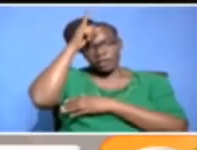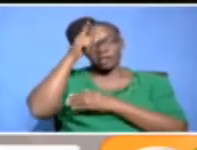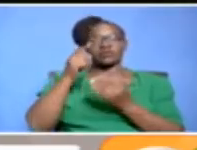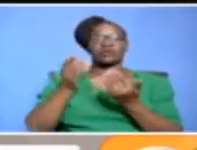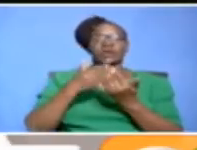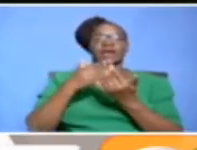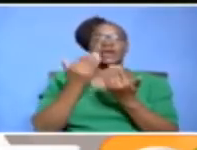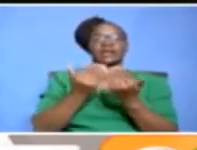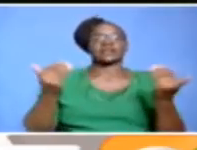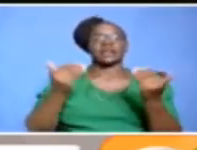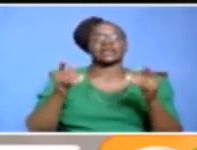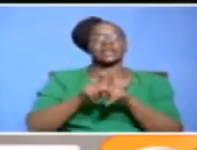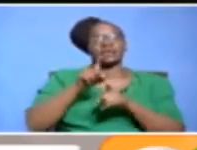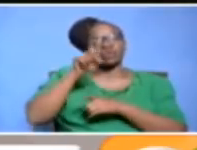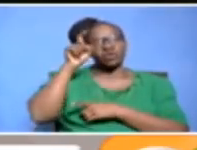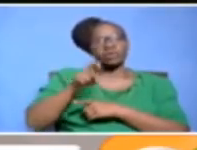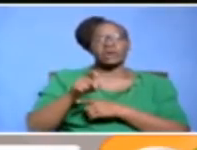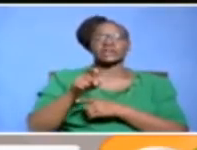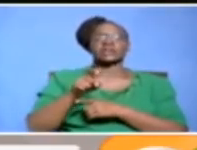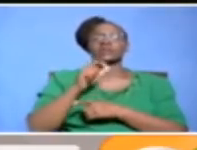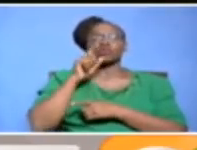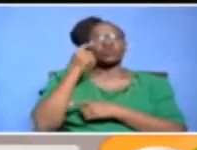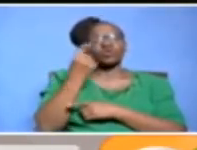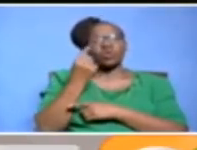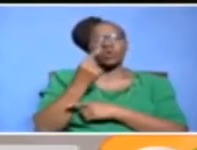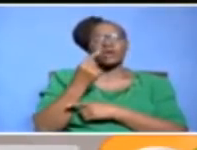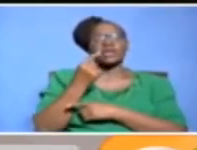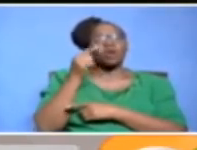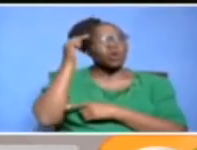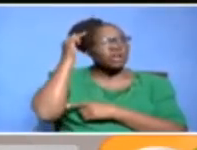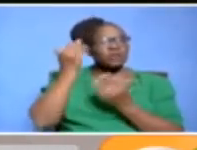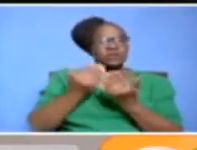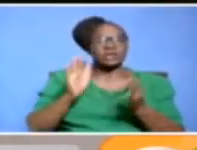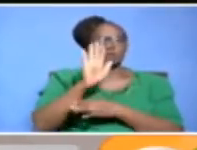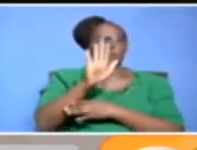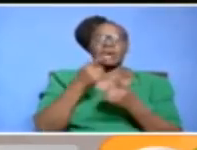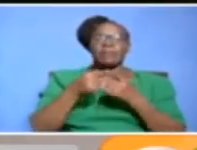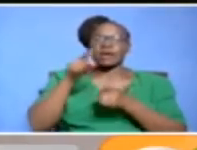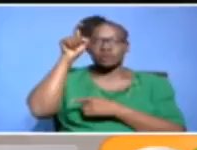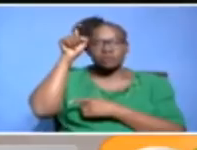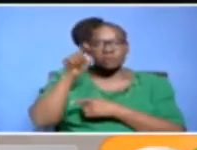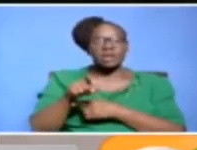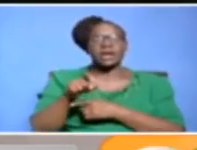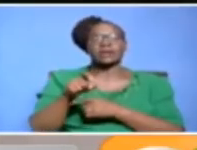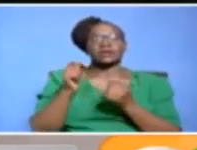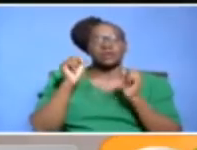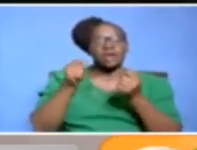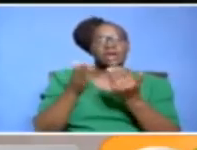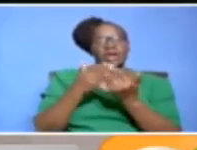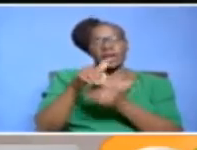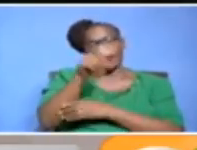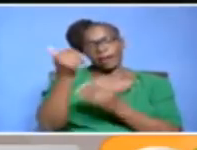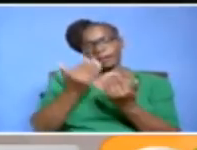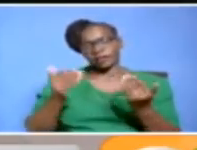seriously. Even if the child is not your biological, take the step of leading and mentoring them. Well, that does it for this